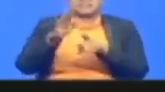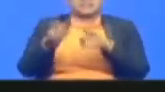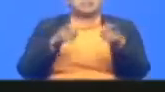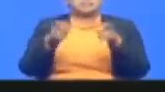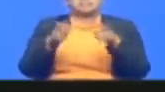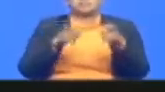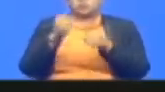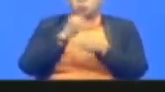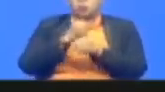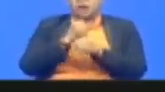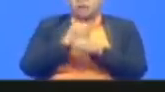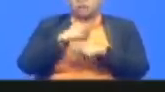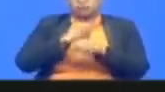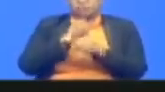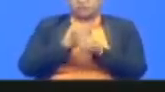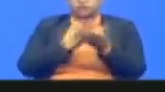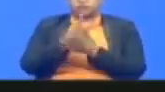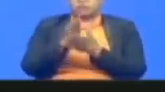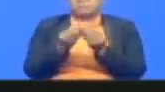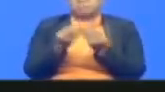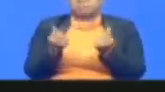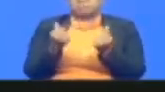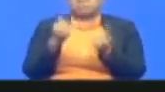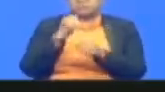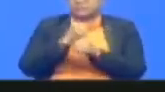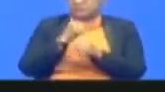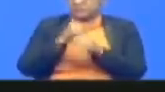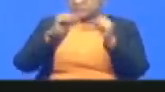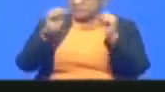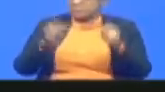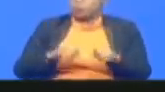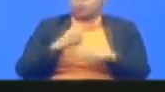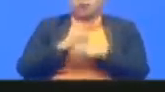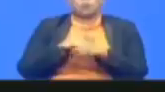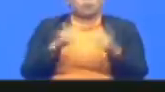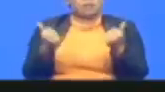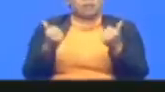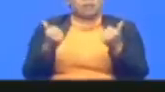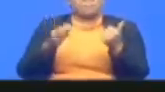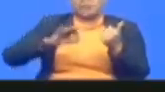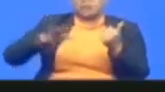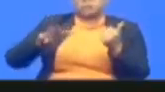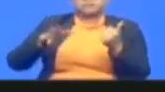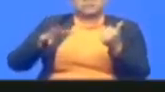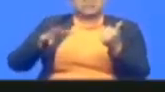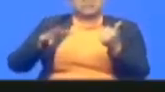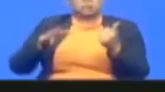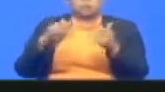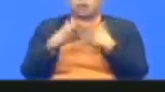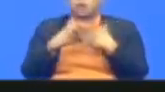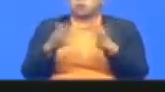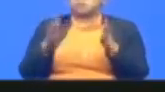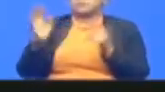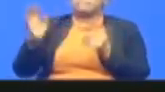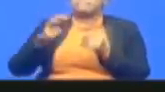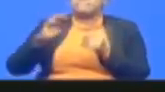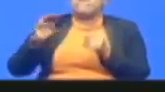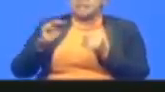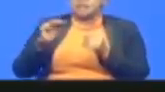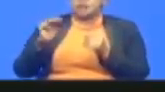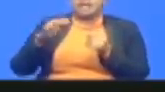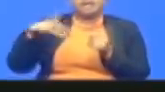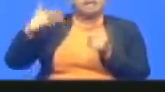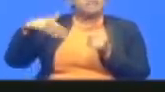new e-revenue system. The declaration means that the county will be losing tens of millions of shillings